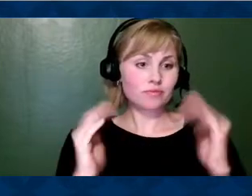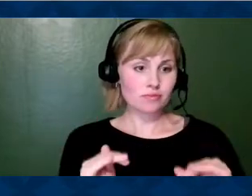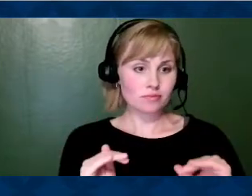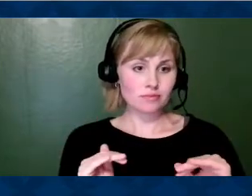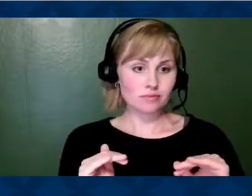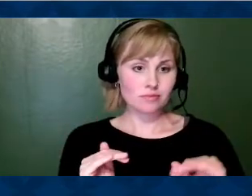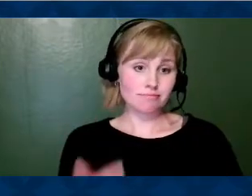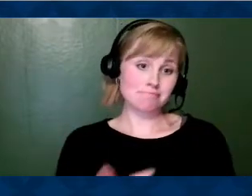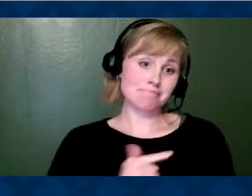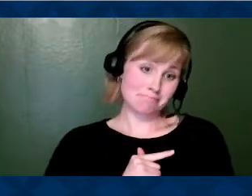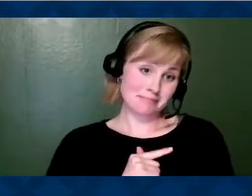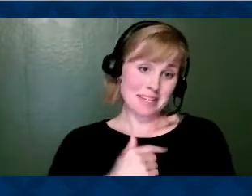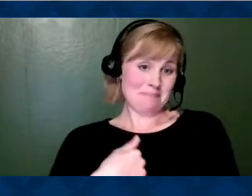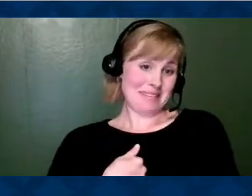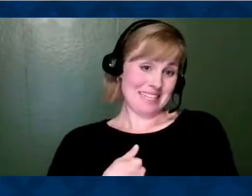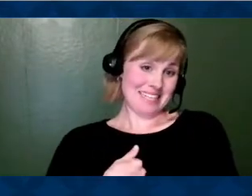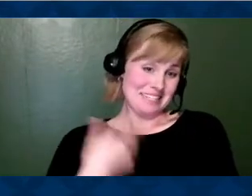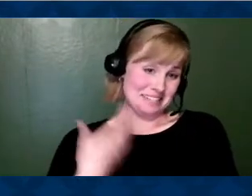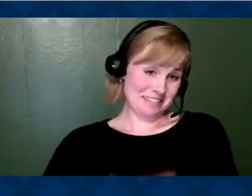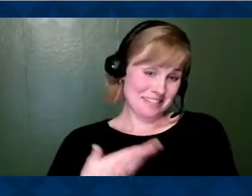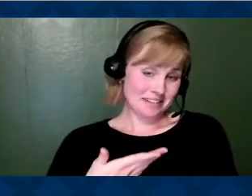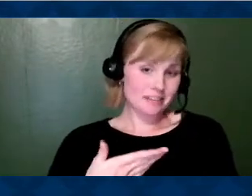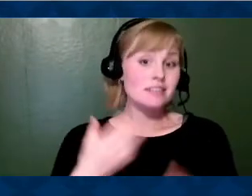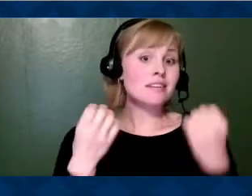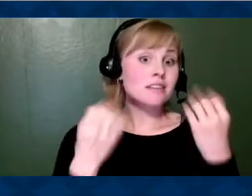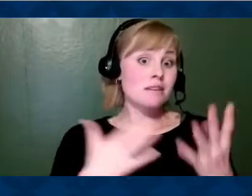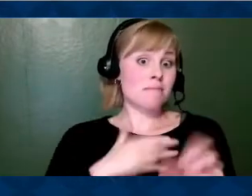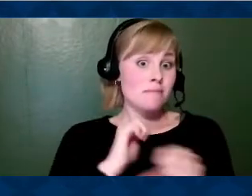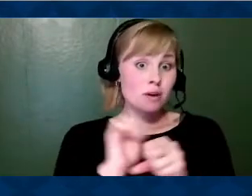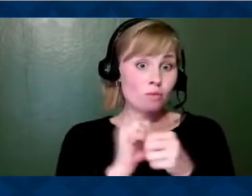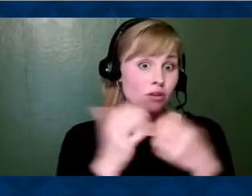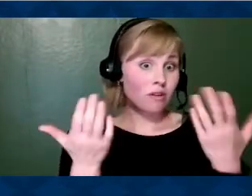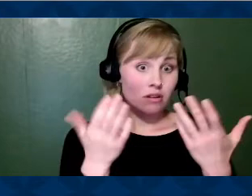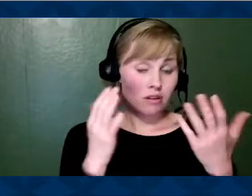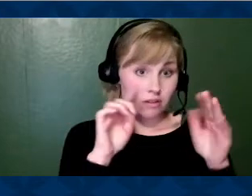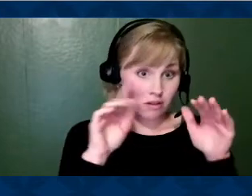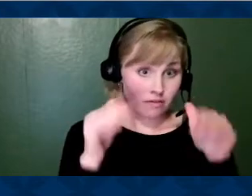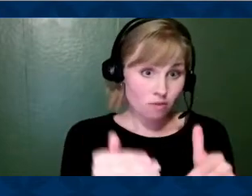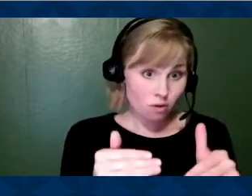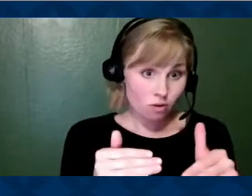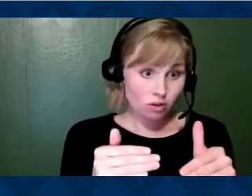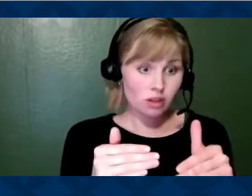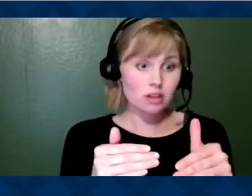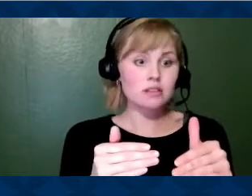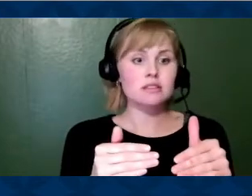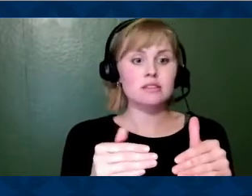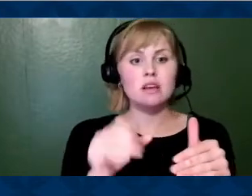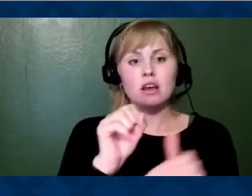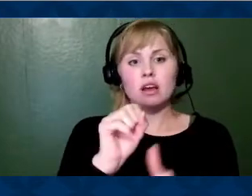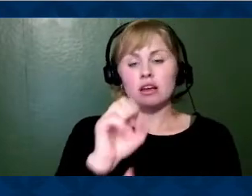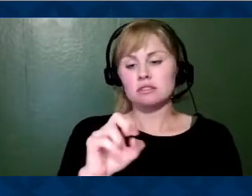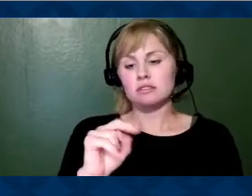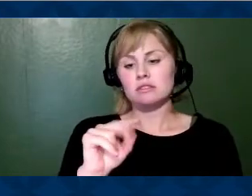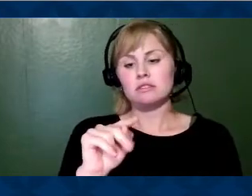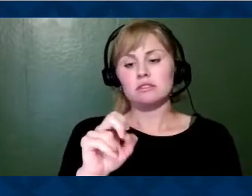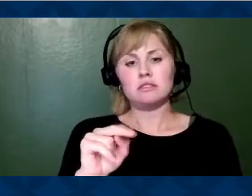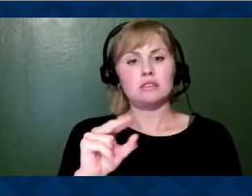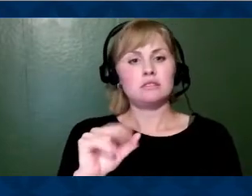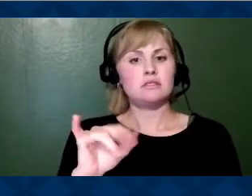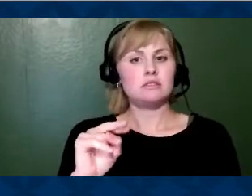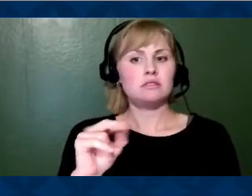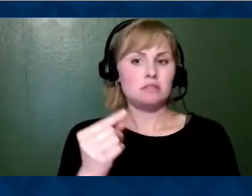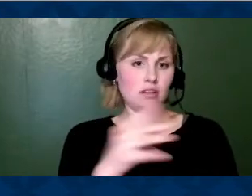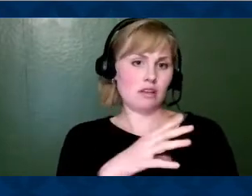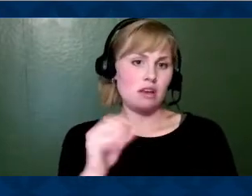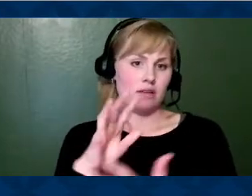me, and much of my work is focused on sentencing and prisons. And so early on in the pandemic, obviously,